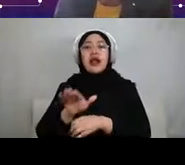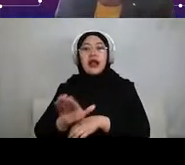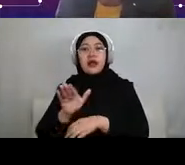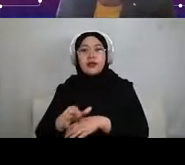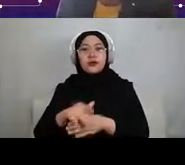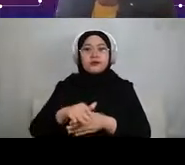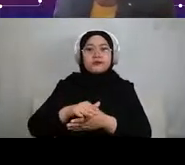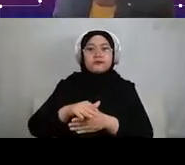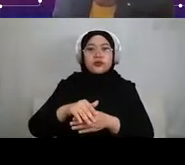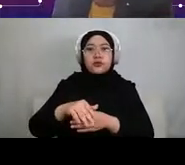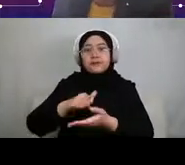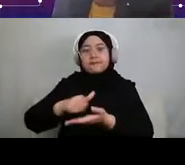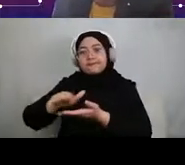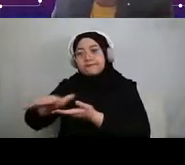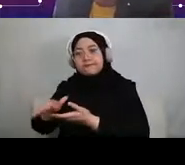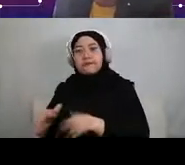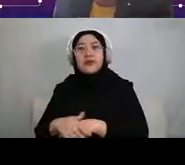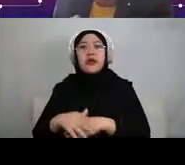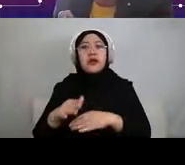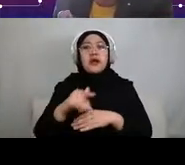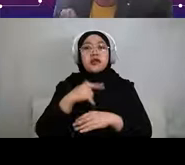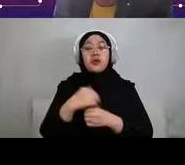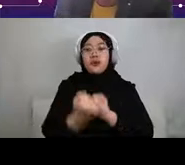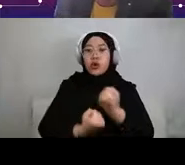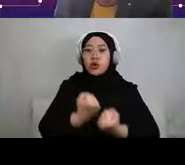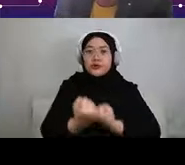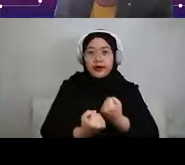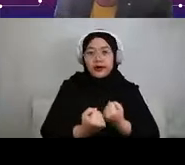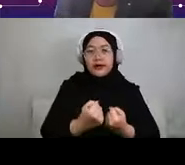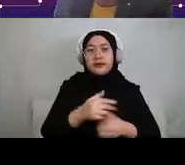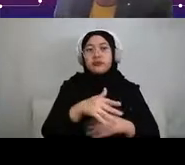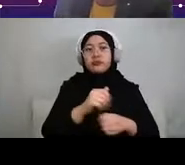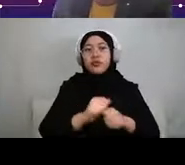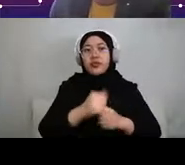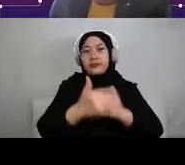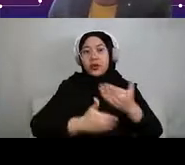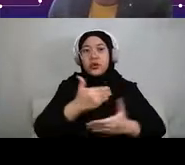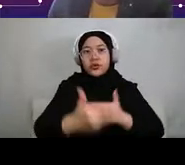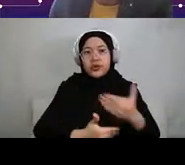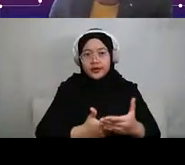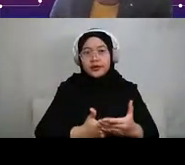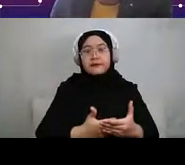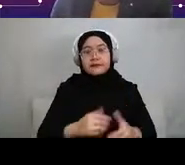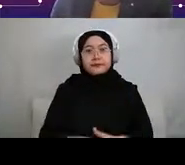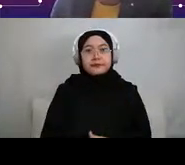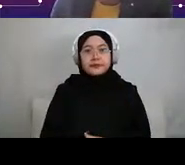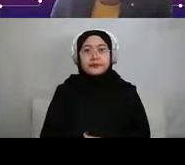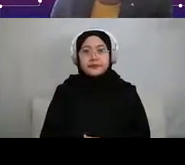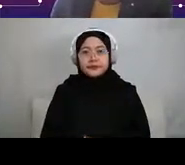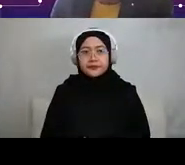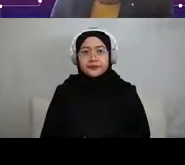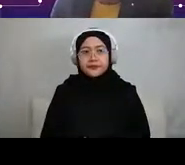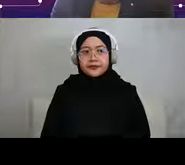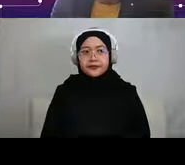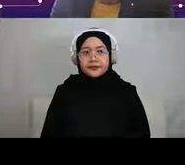buses. Aggregator or operator will purchase and deploy and operate the buses for the government agencies.